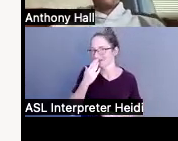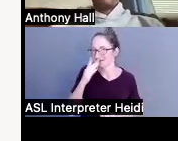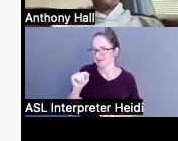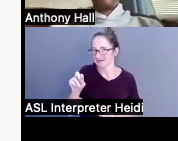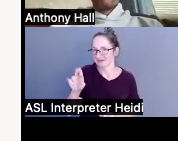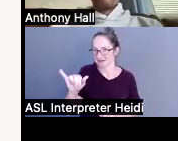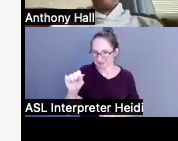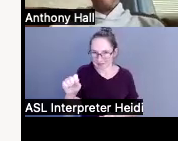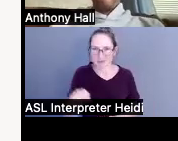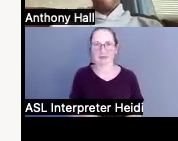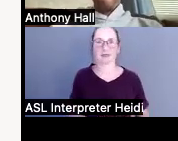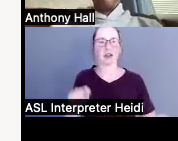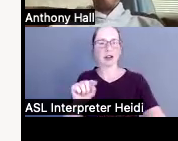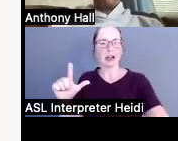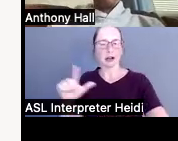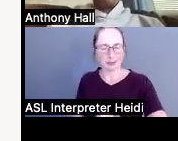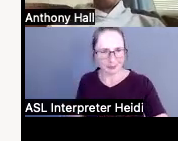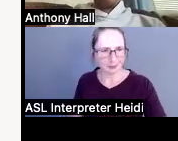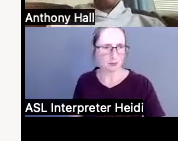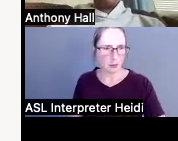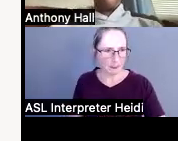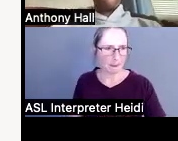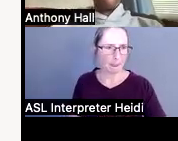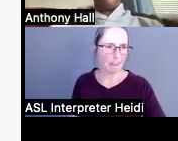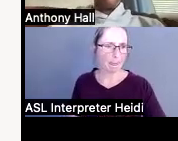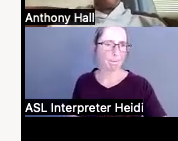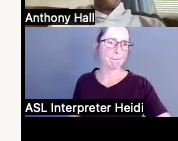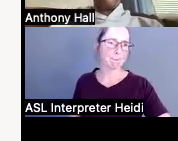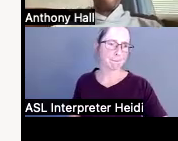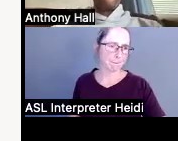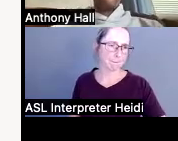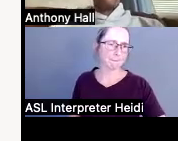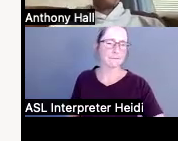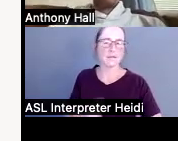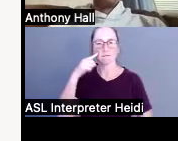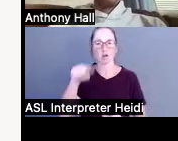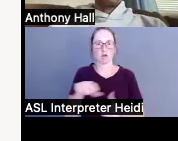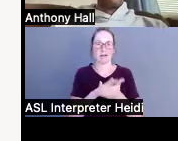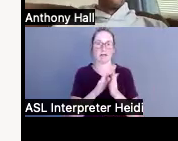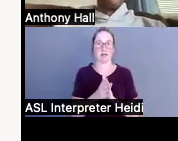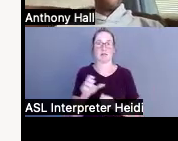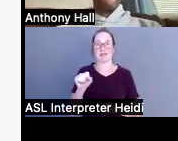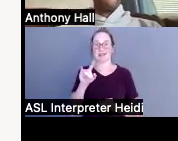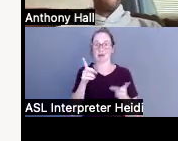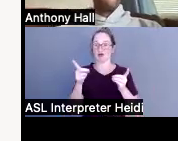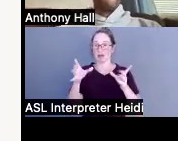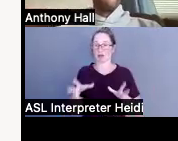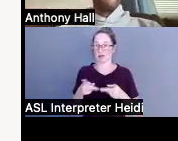you. TL, for you moving into the site director position and